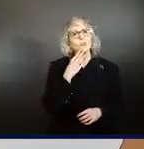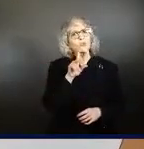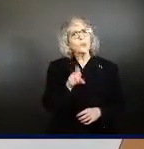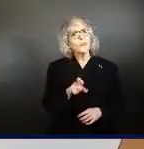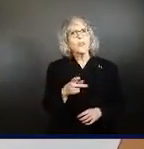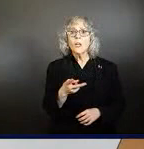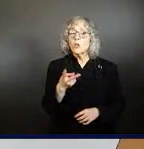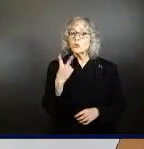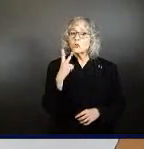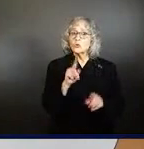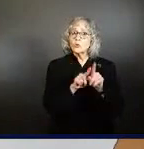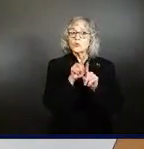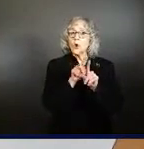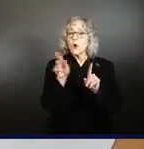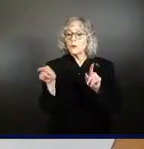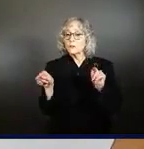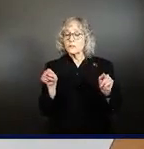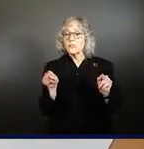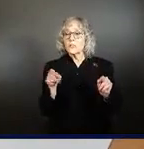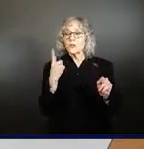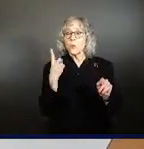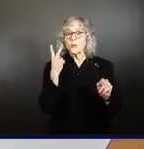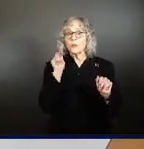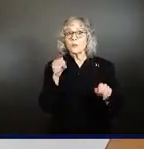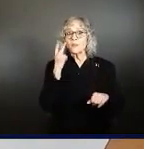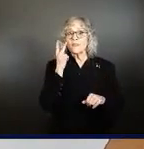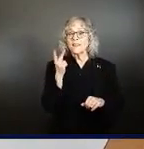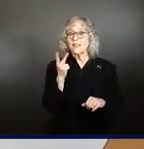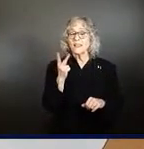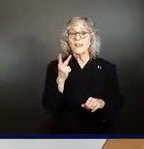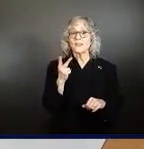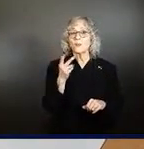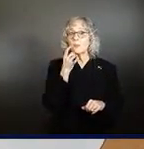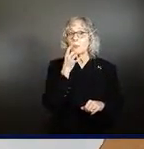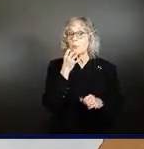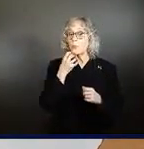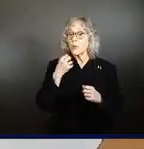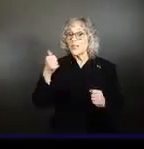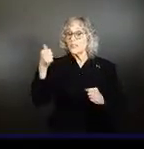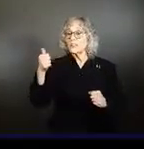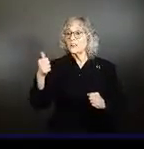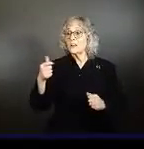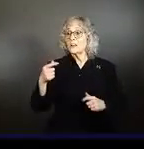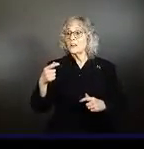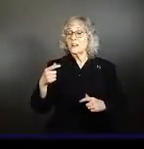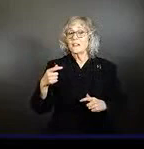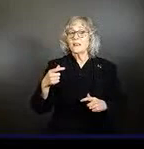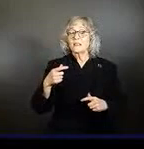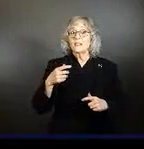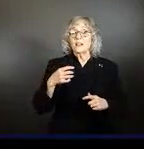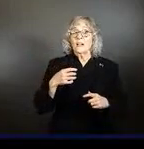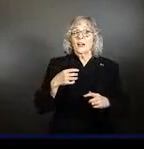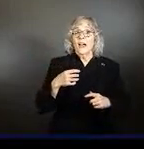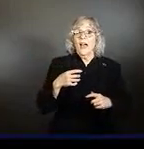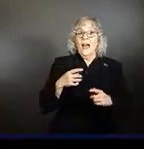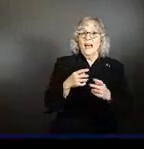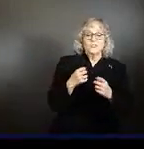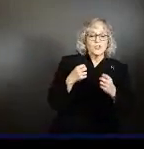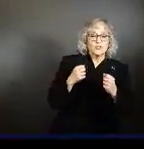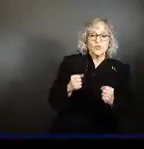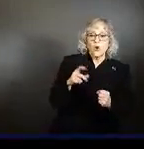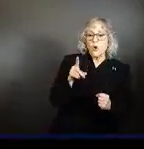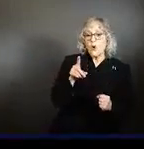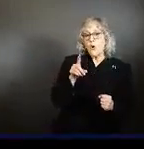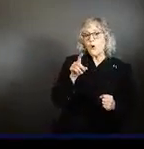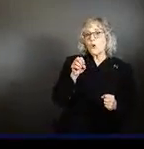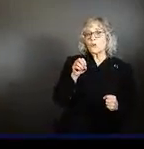and the one that you actually can see that looks brighter, that actually has the strong diffraction pattern, that's